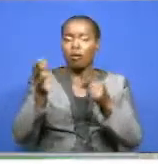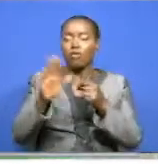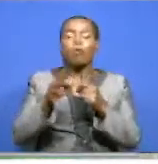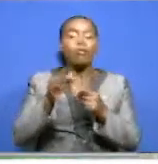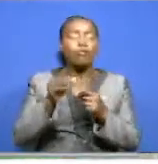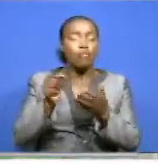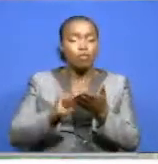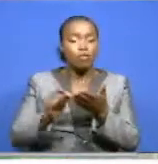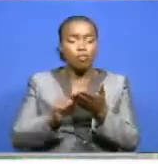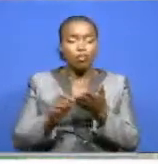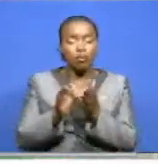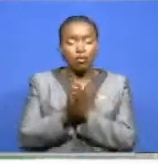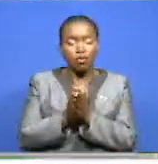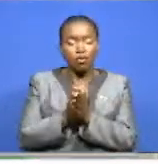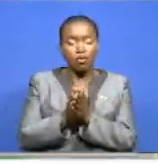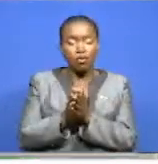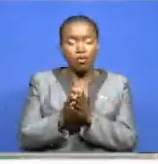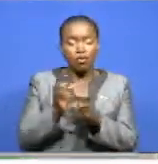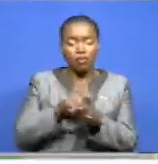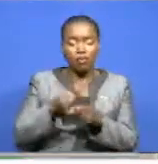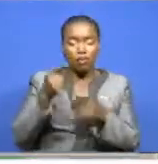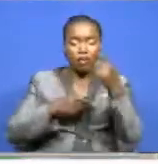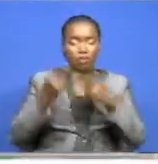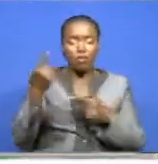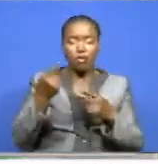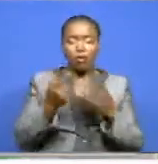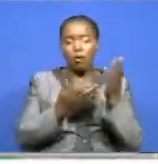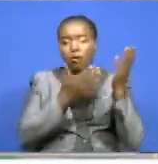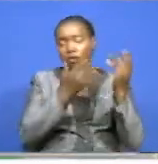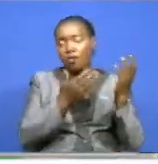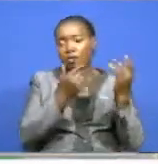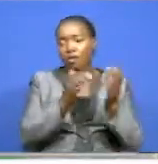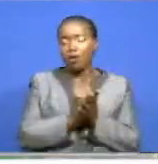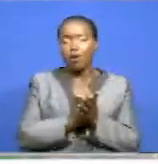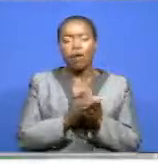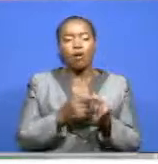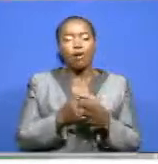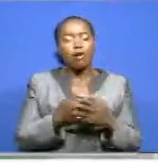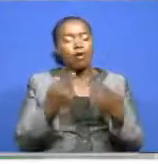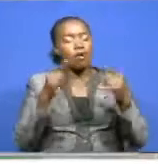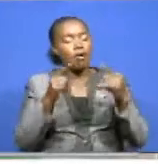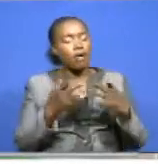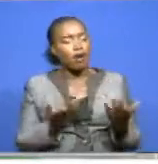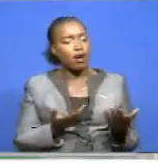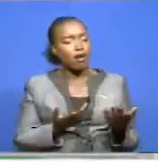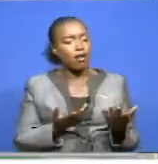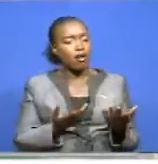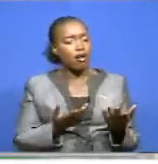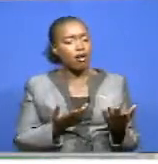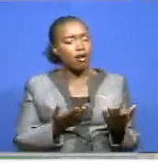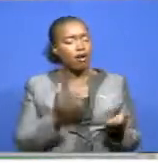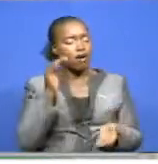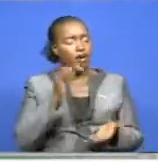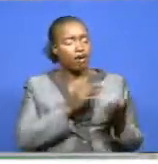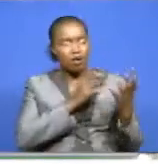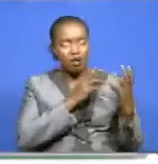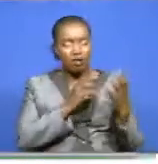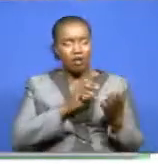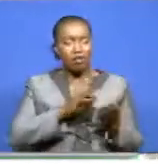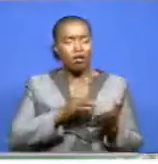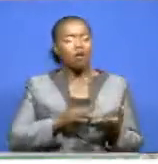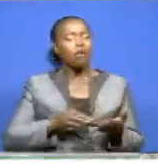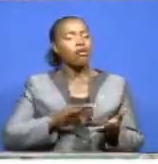a record time, we are going to supersede the expected. How will this be successful, minding that Punguza Mizigo failed, you are